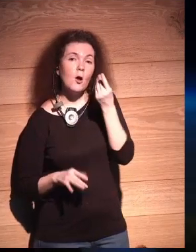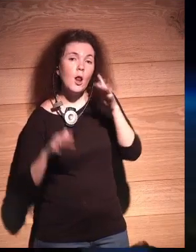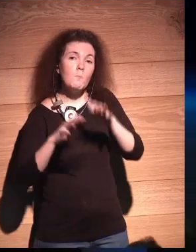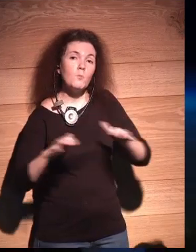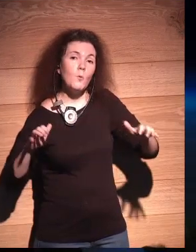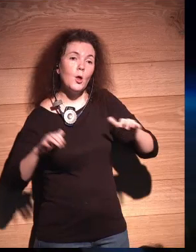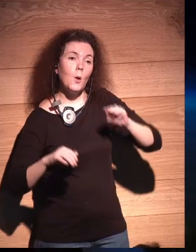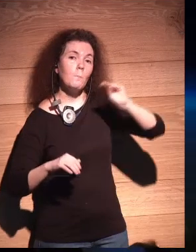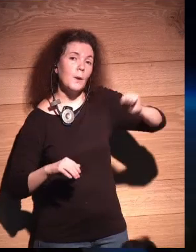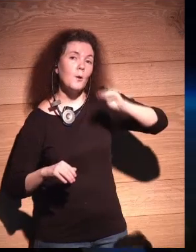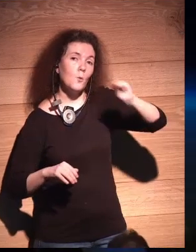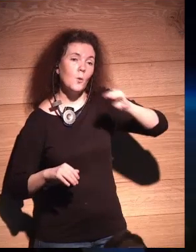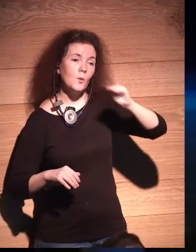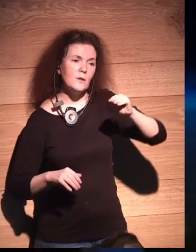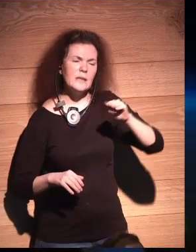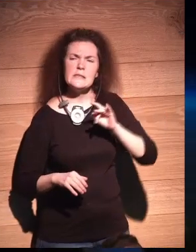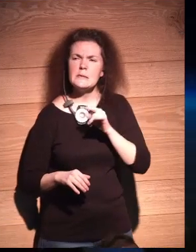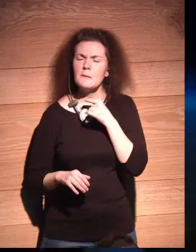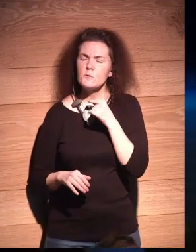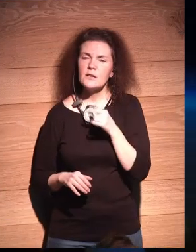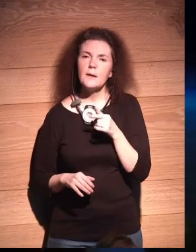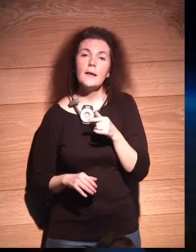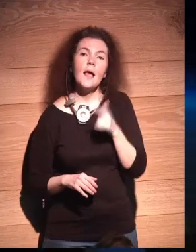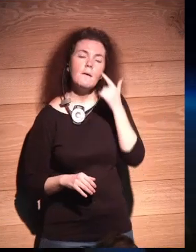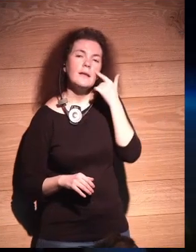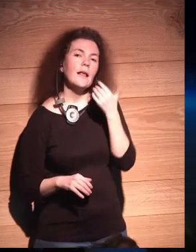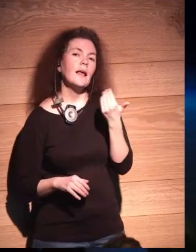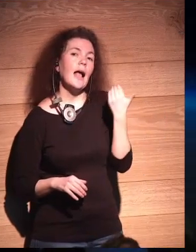to do that. So for me, yesterday we